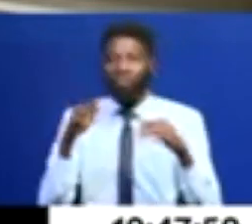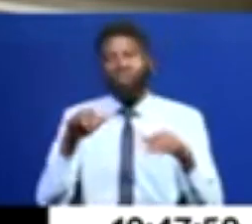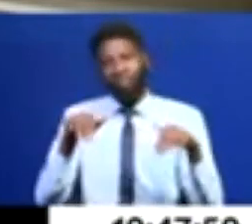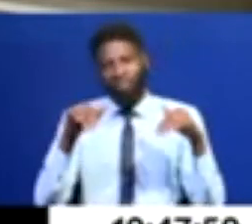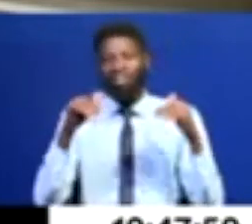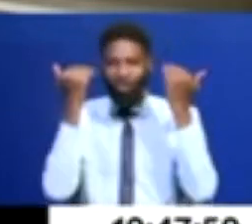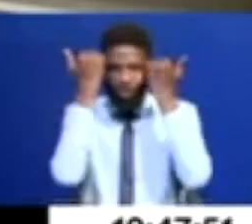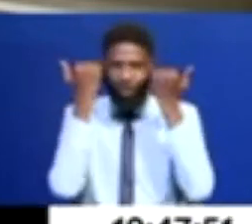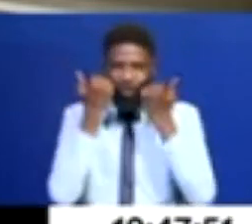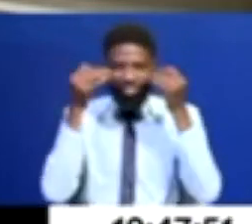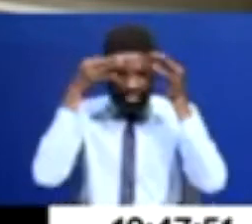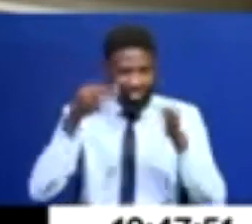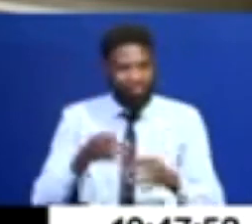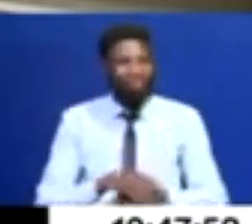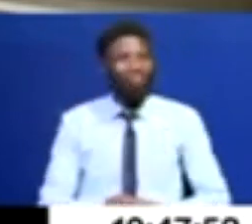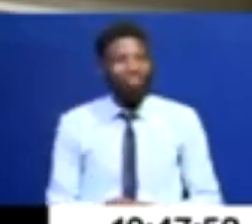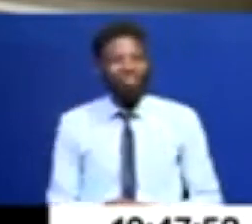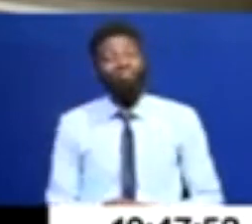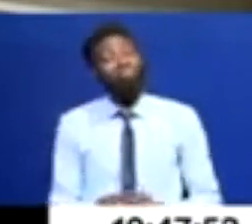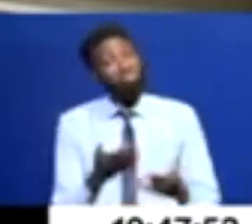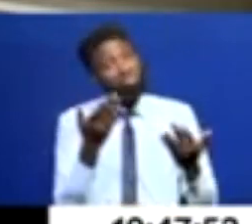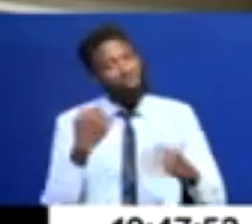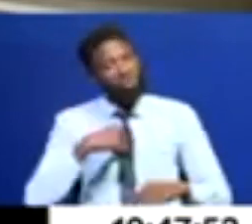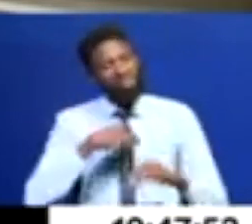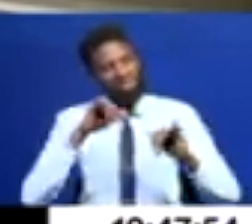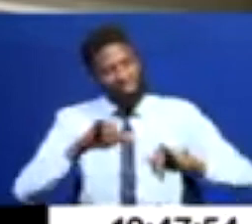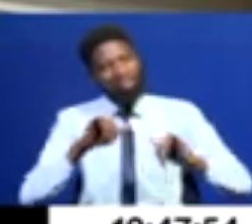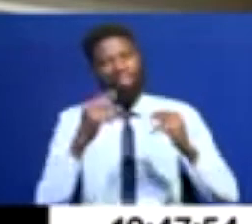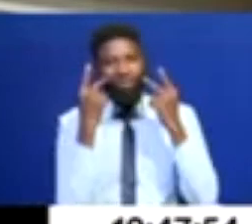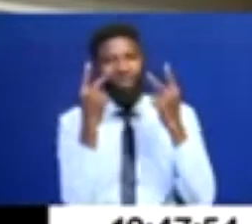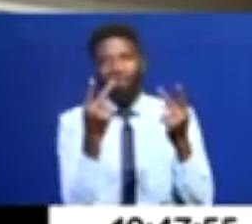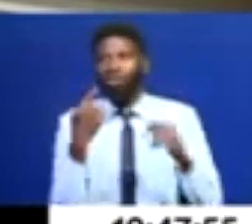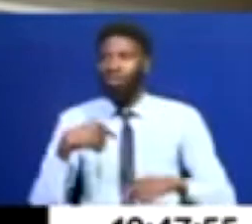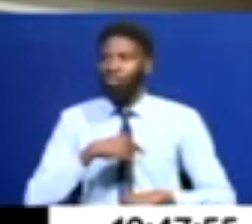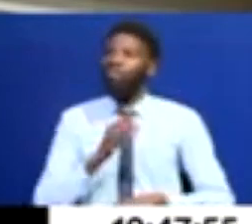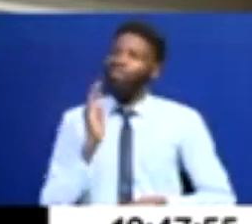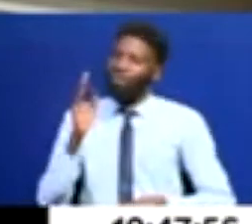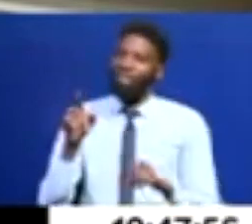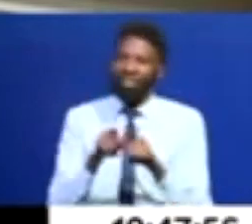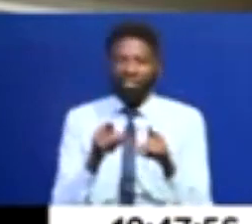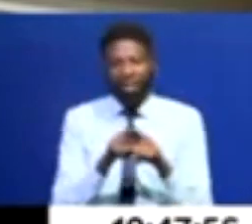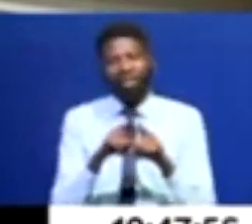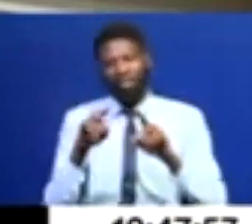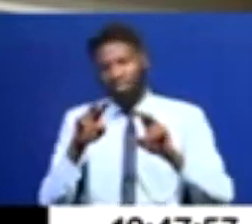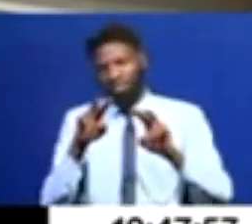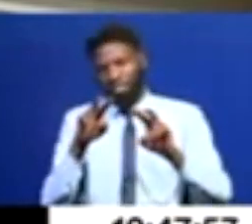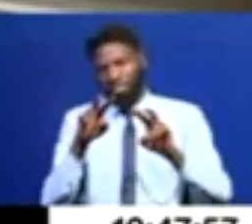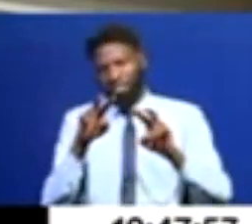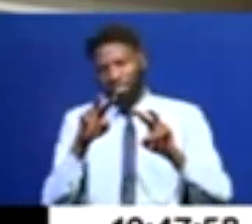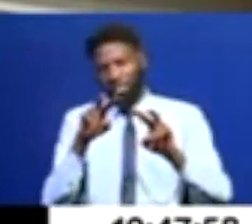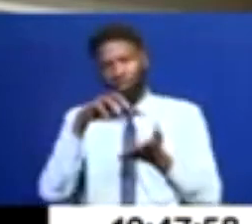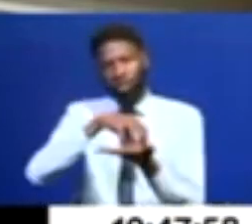will decide. Yes. Well, we are here. We are watching, and we'll definitely be analyzing the situation